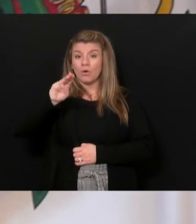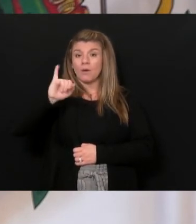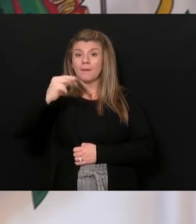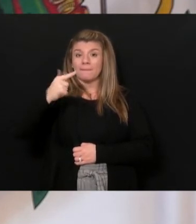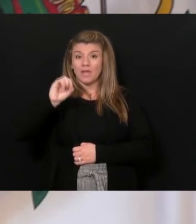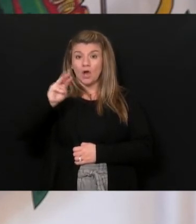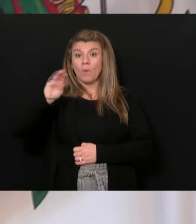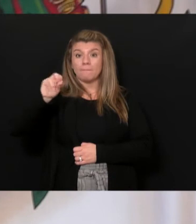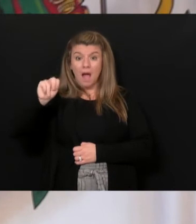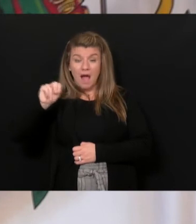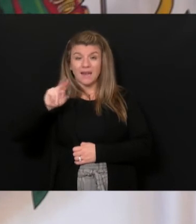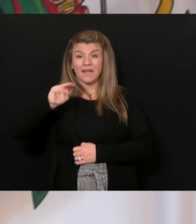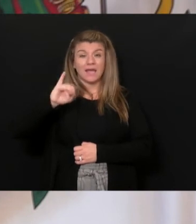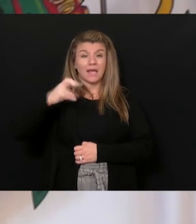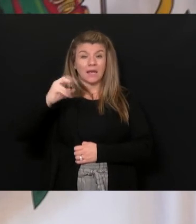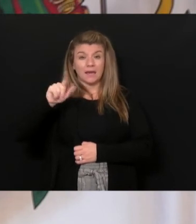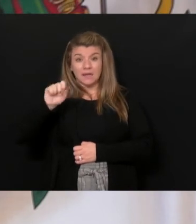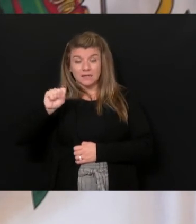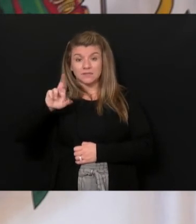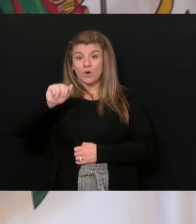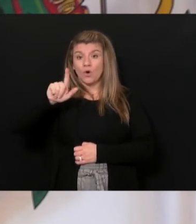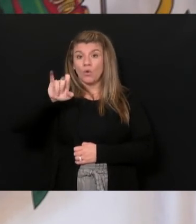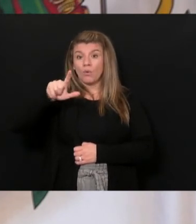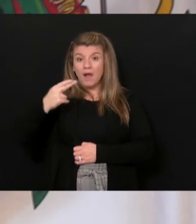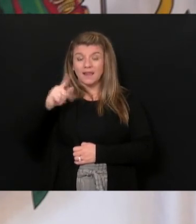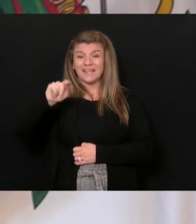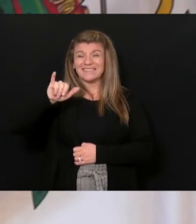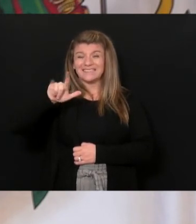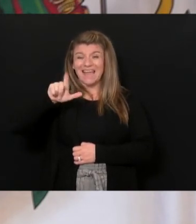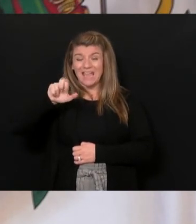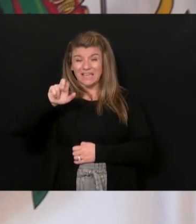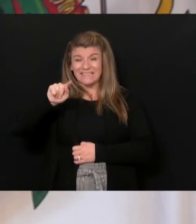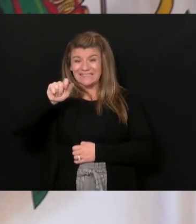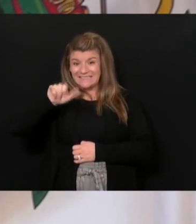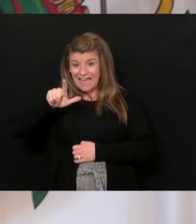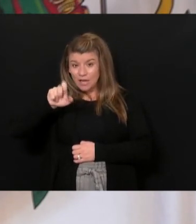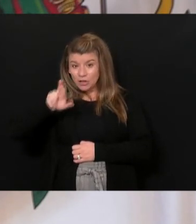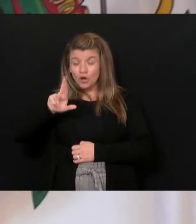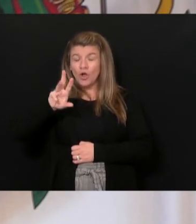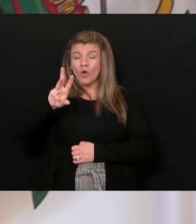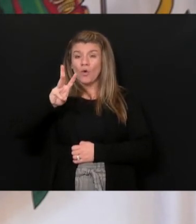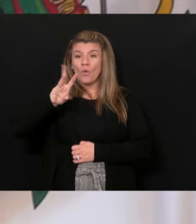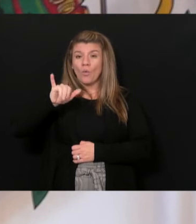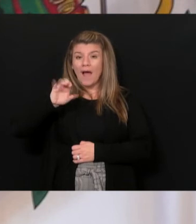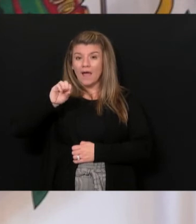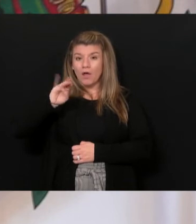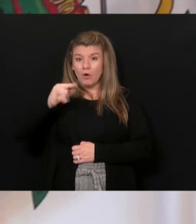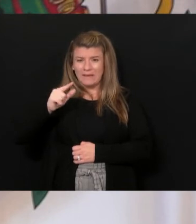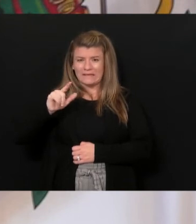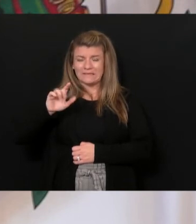Monongahela, Nicholas, Raleigh, Taylor, Webster, and Wyoming counties.